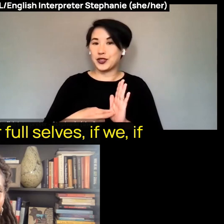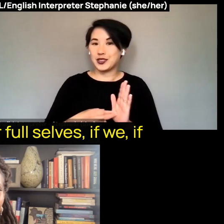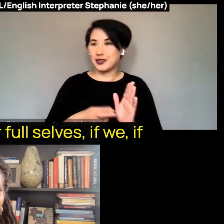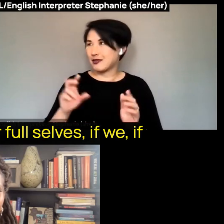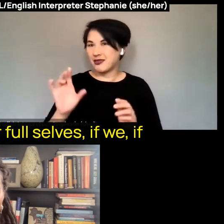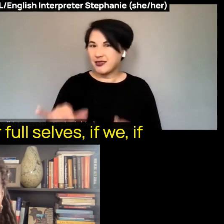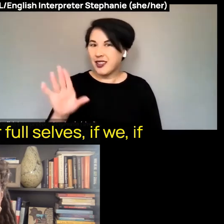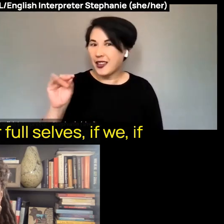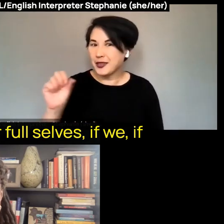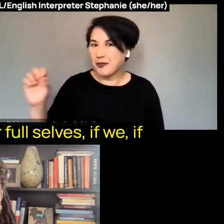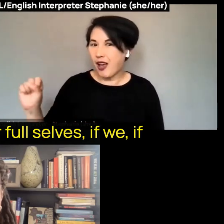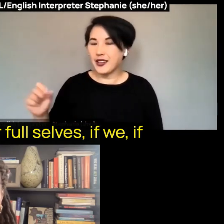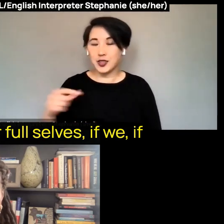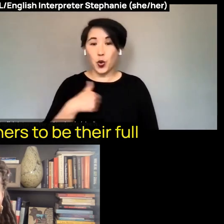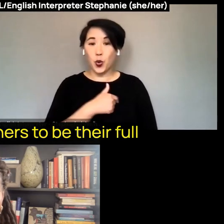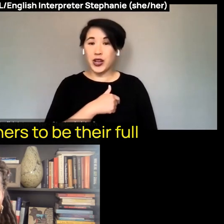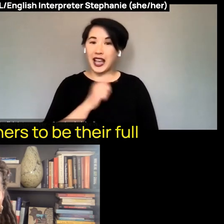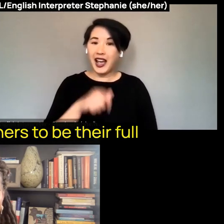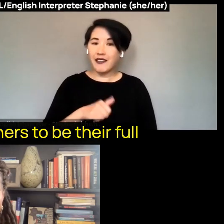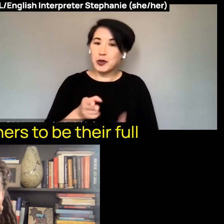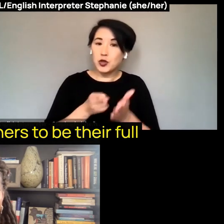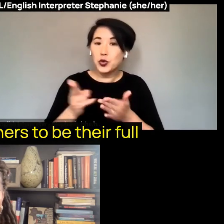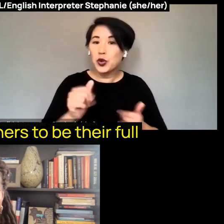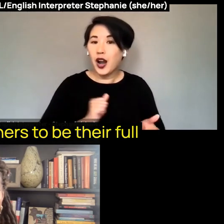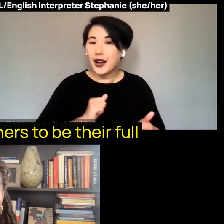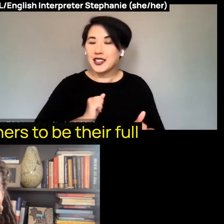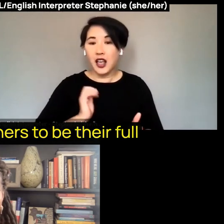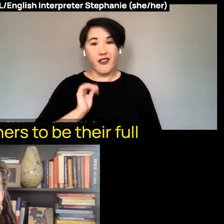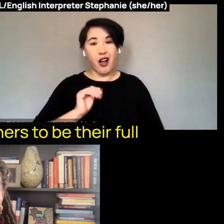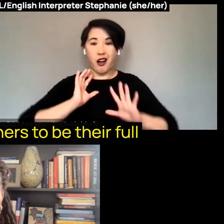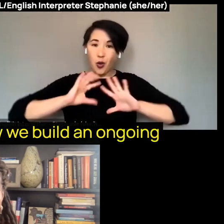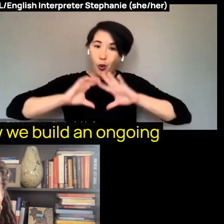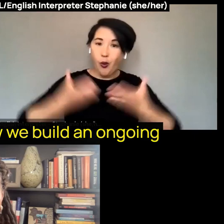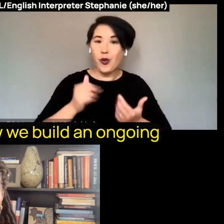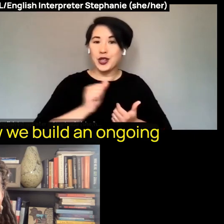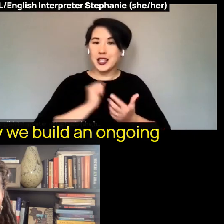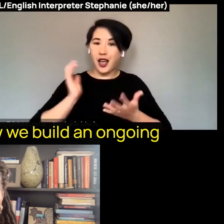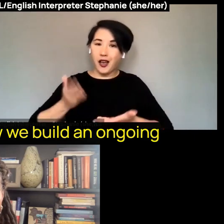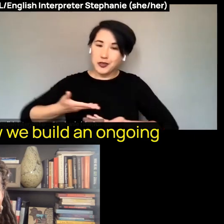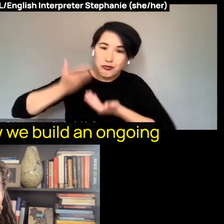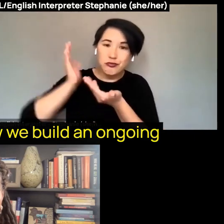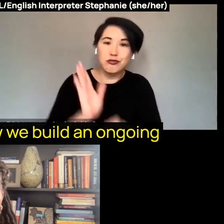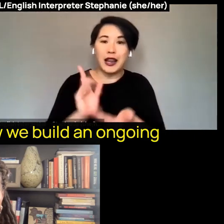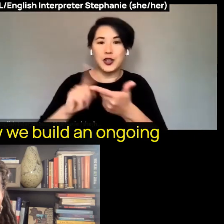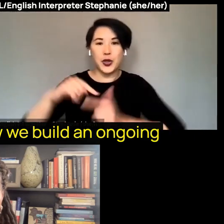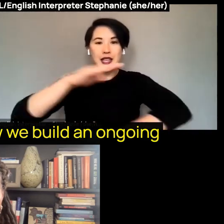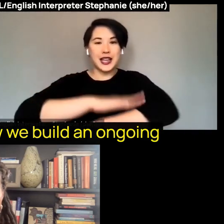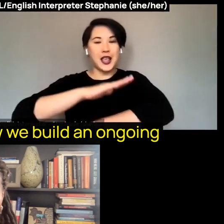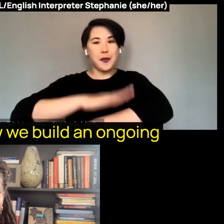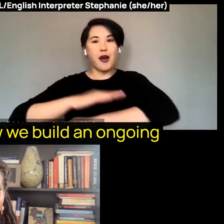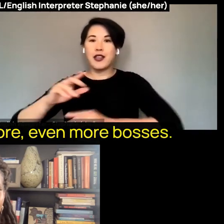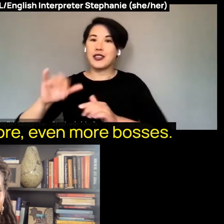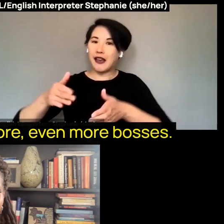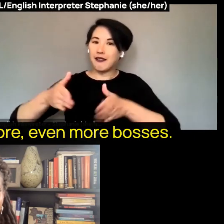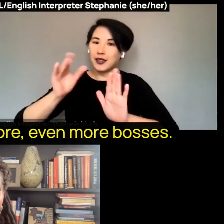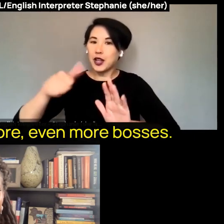It's like, if we can be our full selves, if we can help inspire others to be their full selves, that is part of how we build an